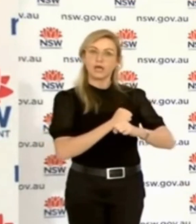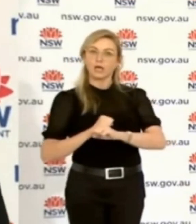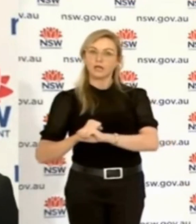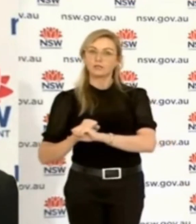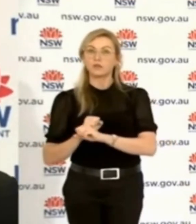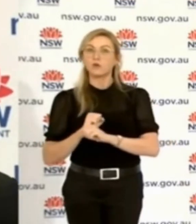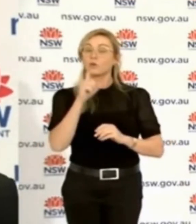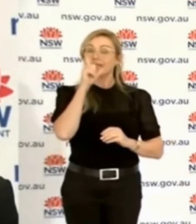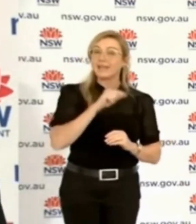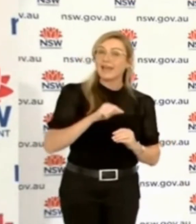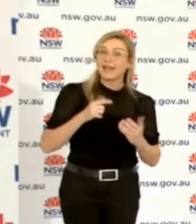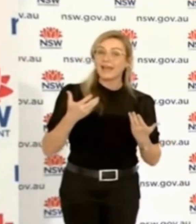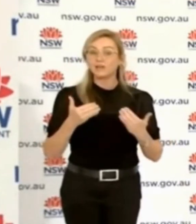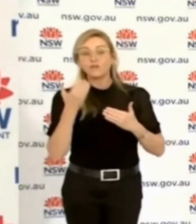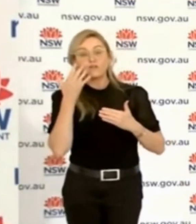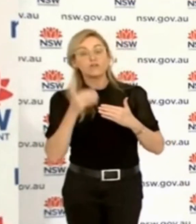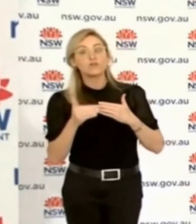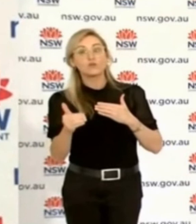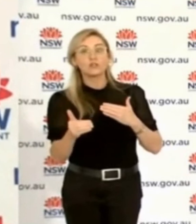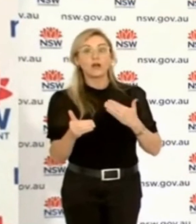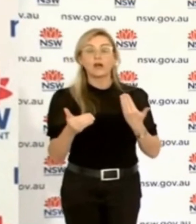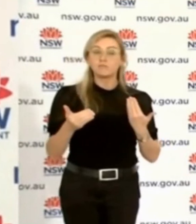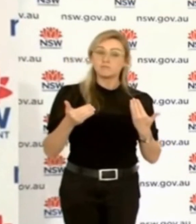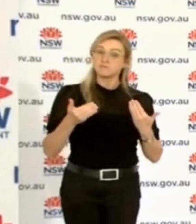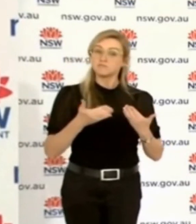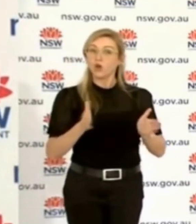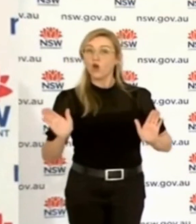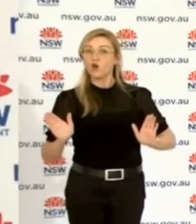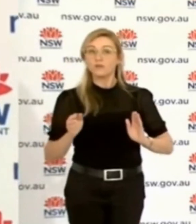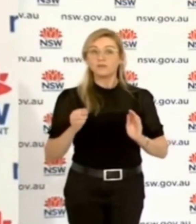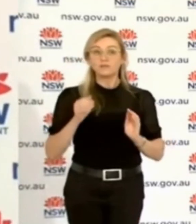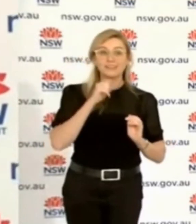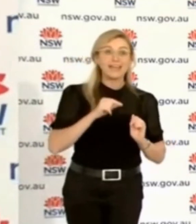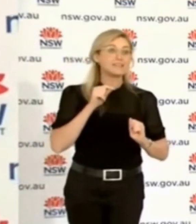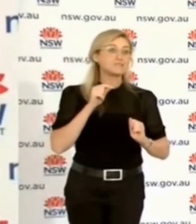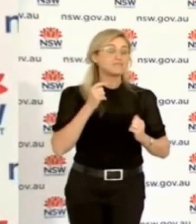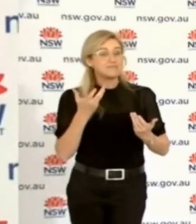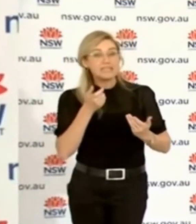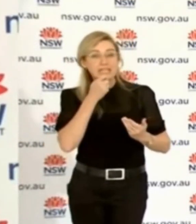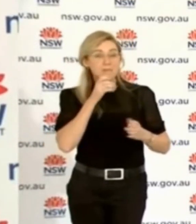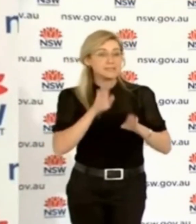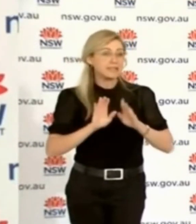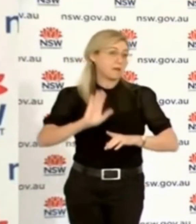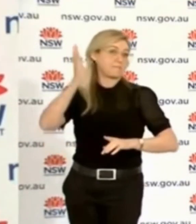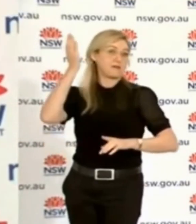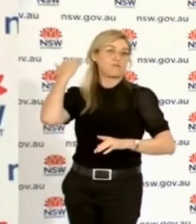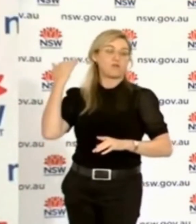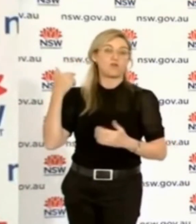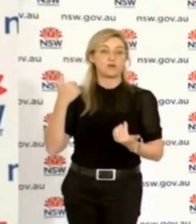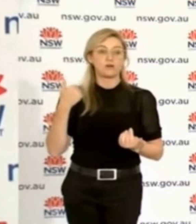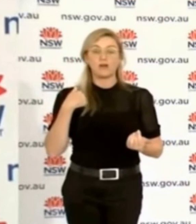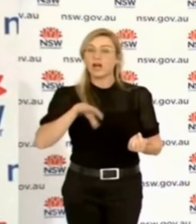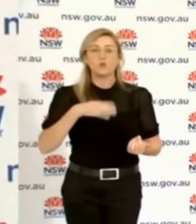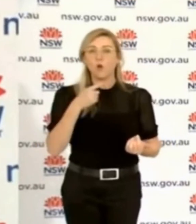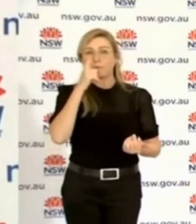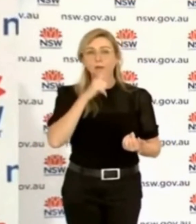a life similar to what we had before. But will I always want people to be wearing masks if they're sick? Will I want them to be staying at home and not going to work?